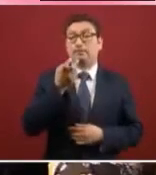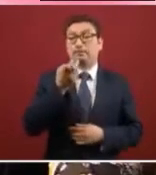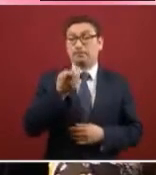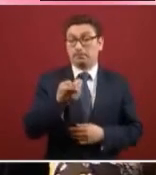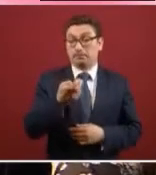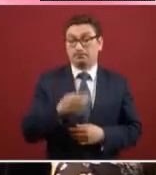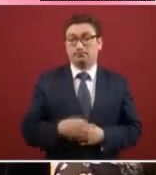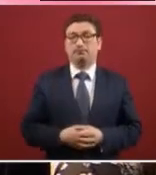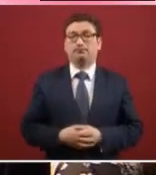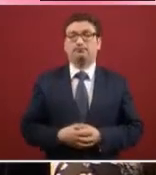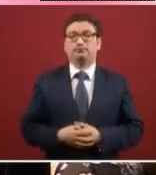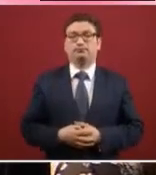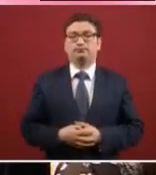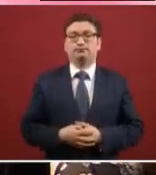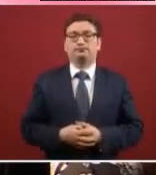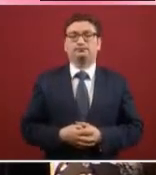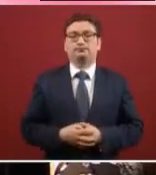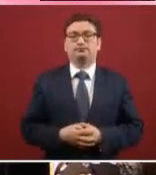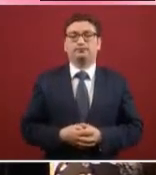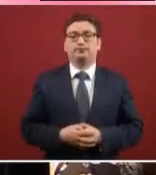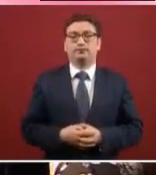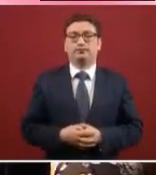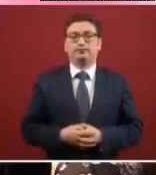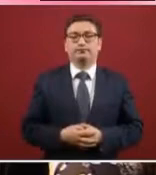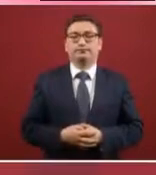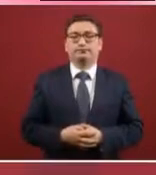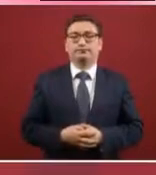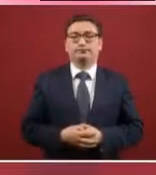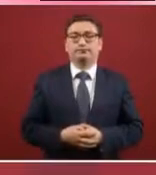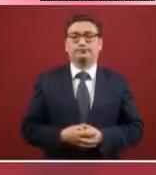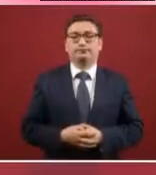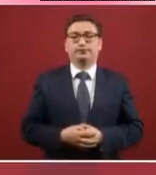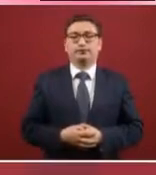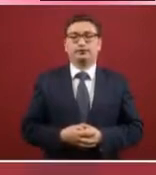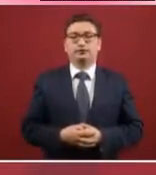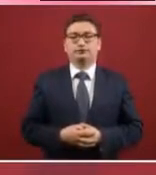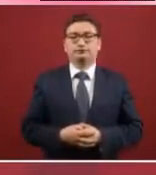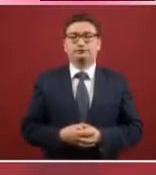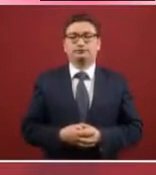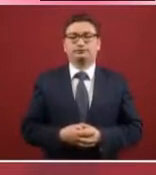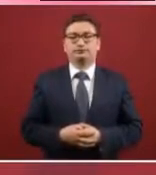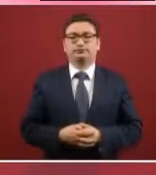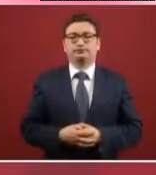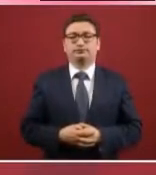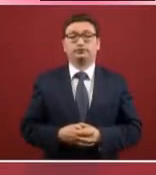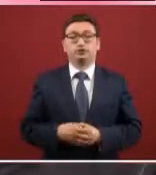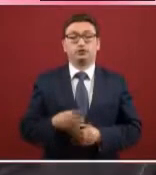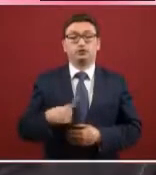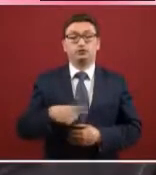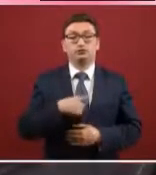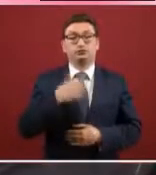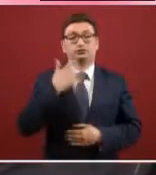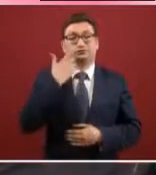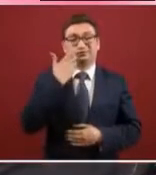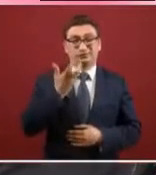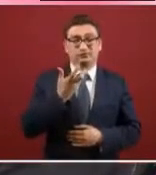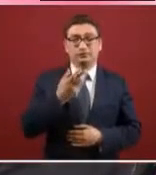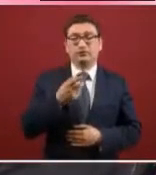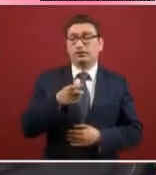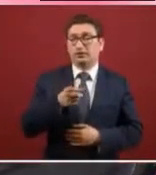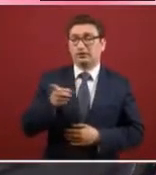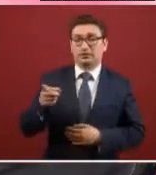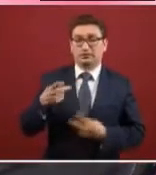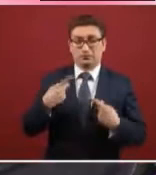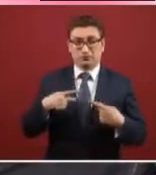that reason, lo que queremos, what we want es que los que ocupen los cargos públicos, that the ones